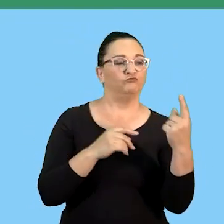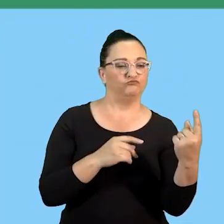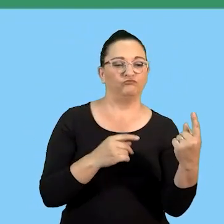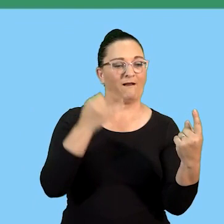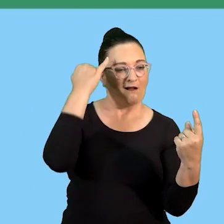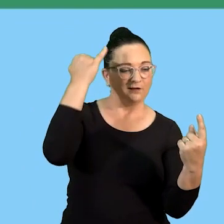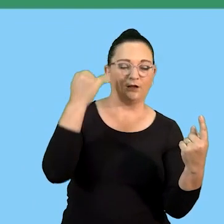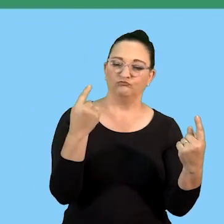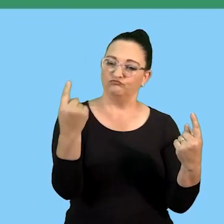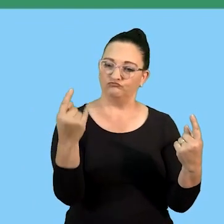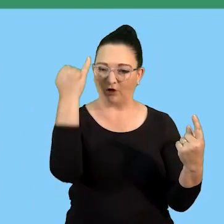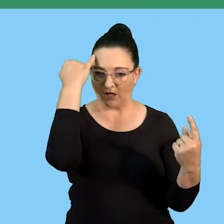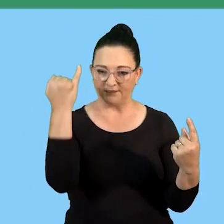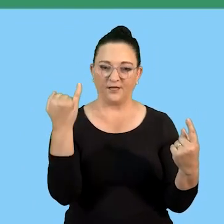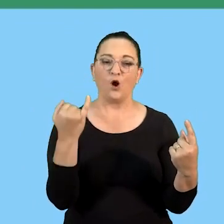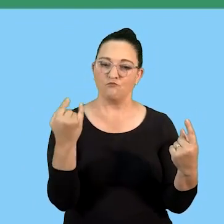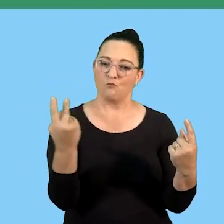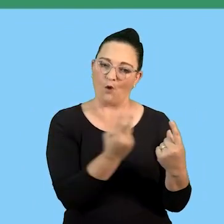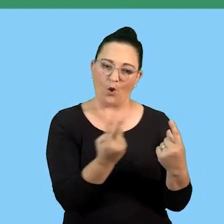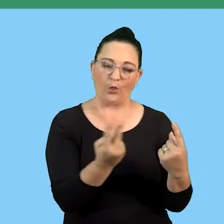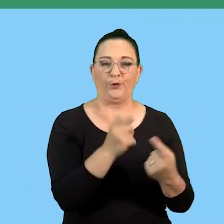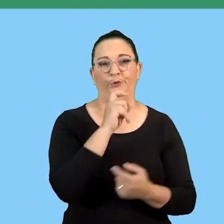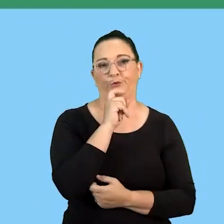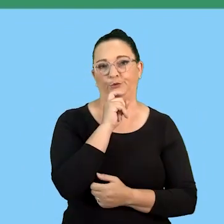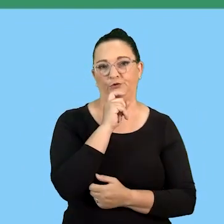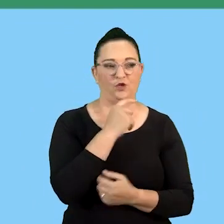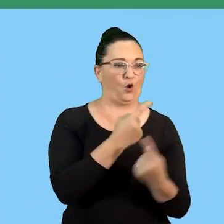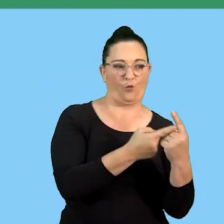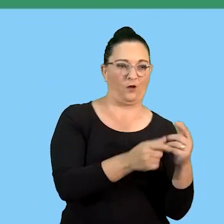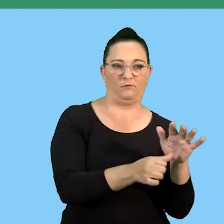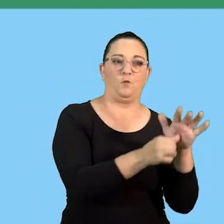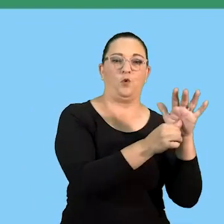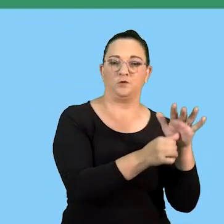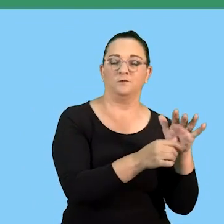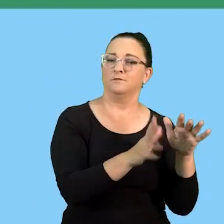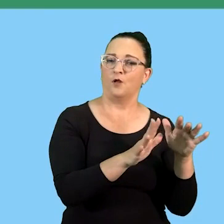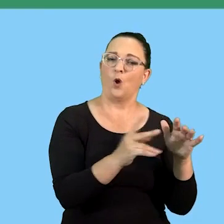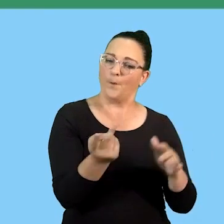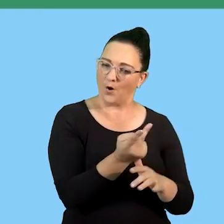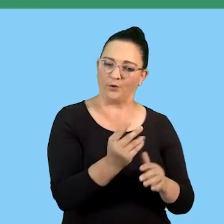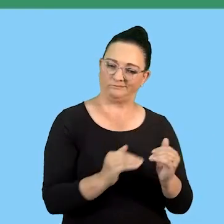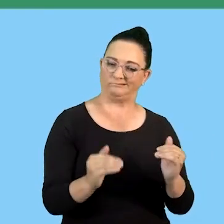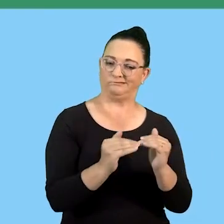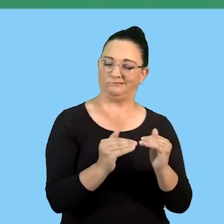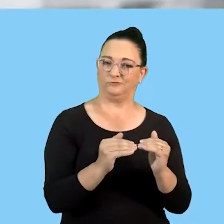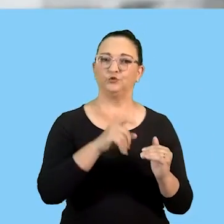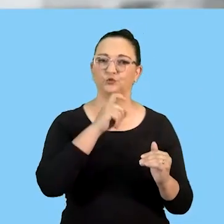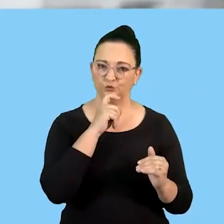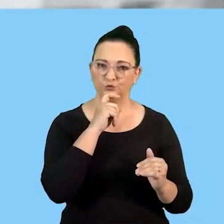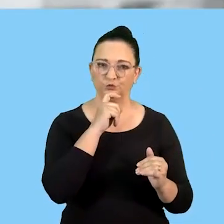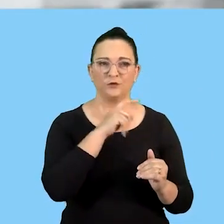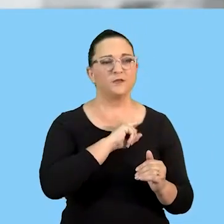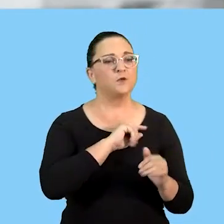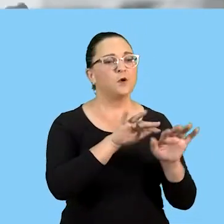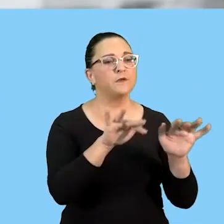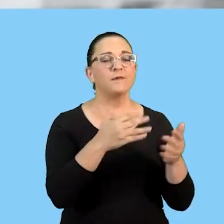opposing ideas forward instead of choosing one idea over the other. So we allow people to think out of the box, to think